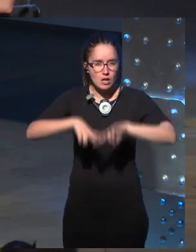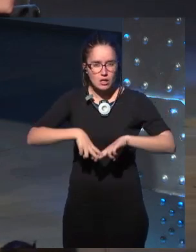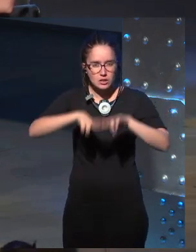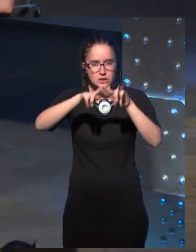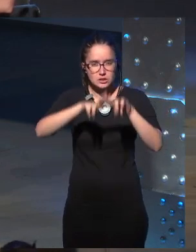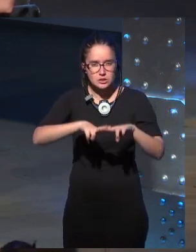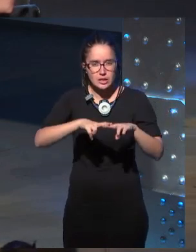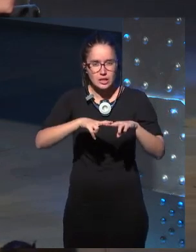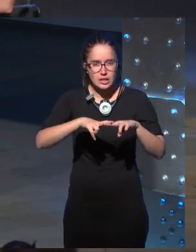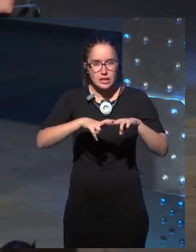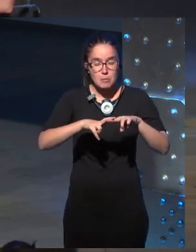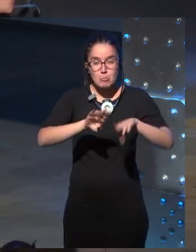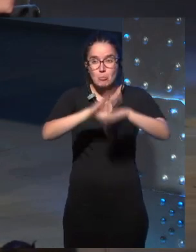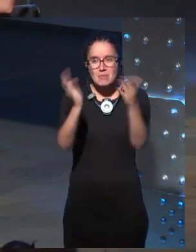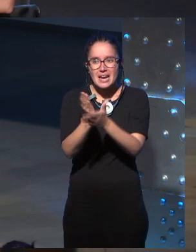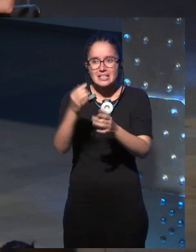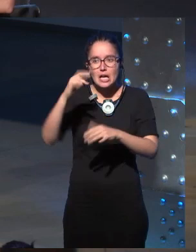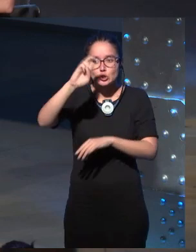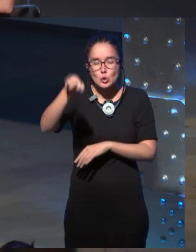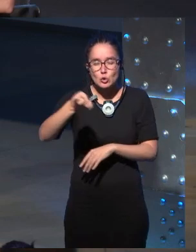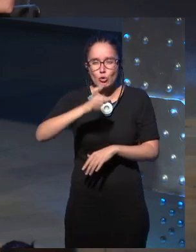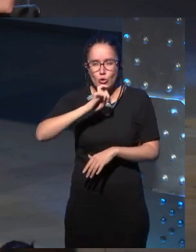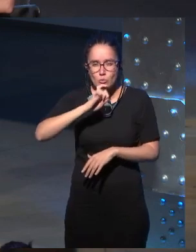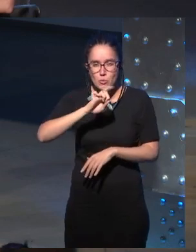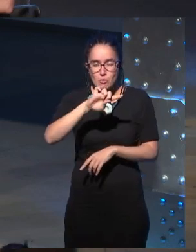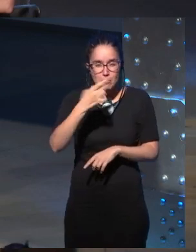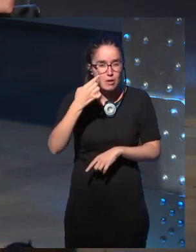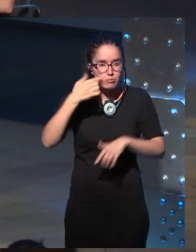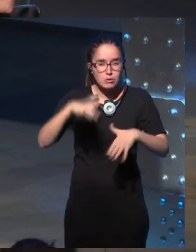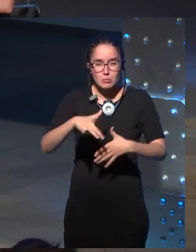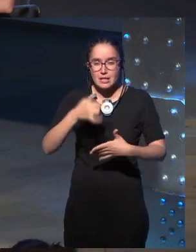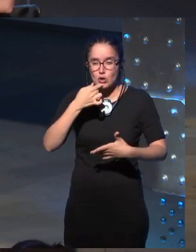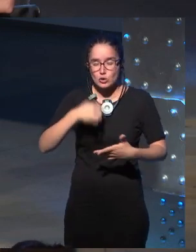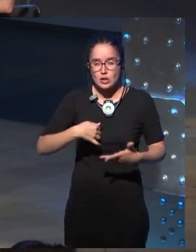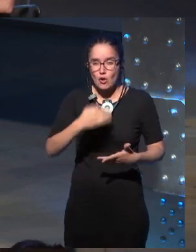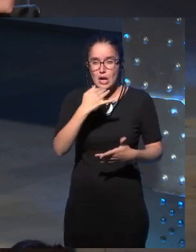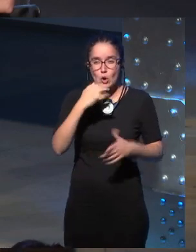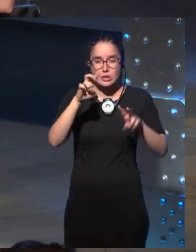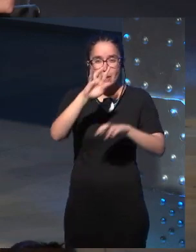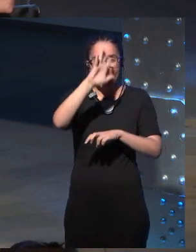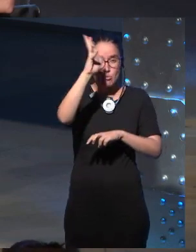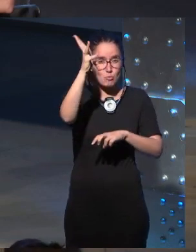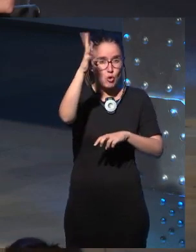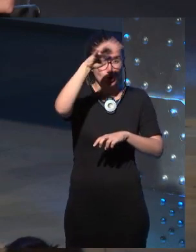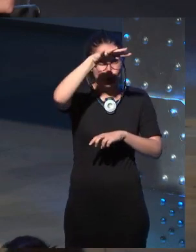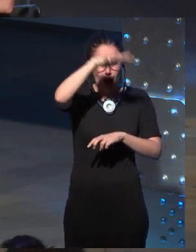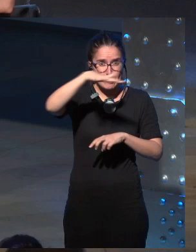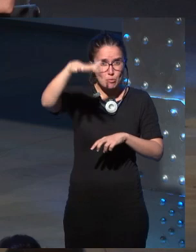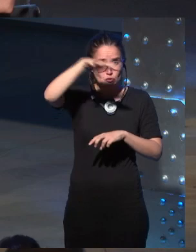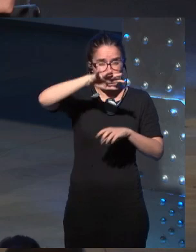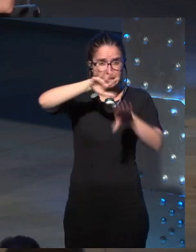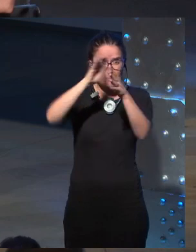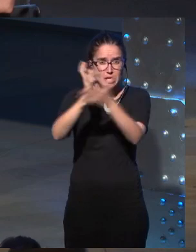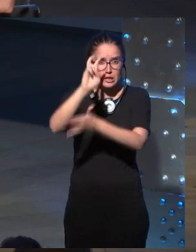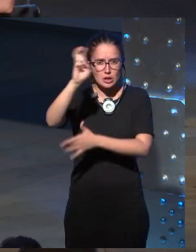The first real detector to be able to tell us something about atmospheres on other planets will be launched next year. It's